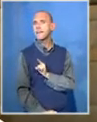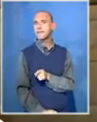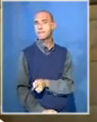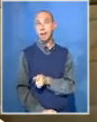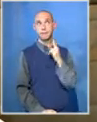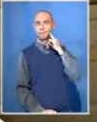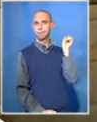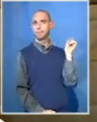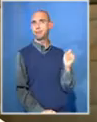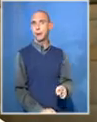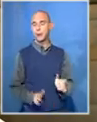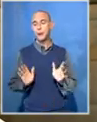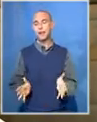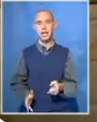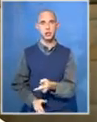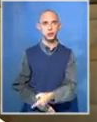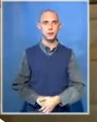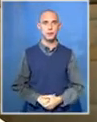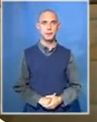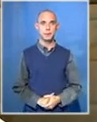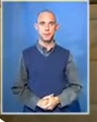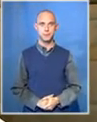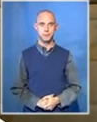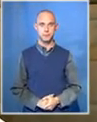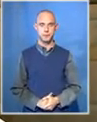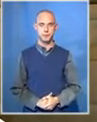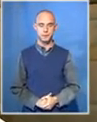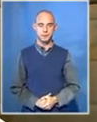the Sudanese leader. Mbali Sibanyoni, SABC News, Bloemfontein.